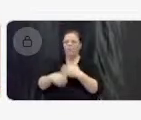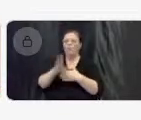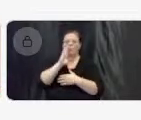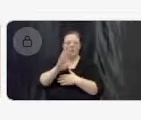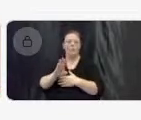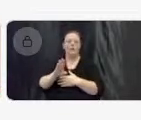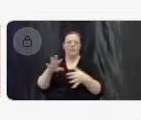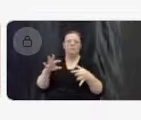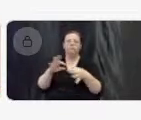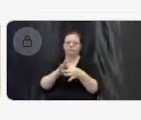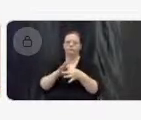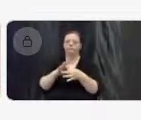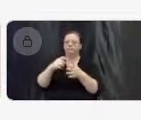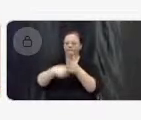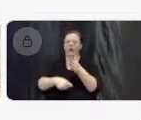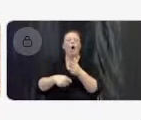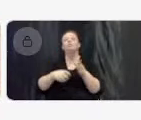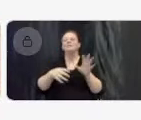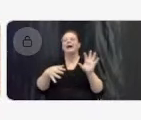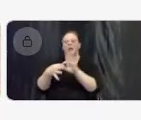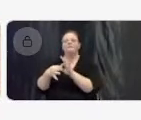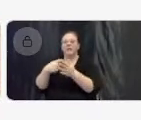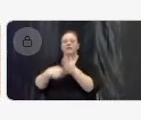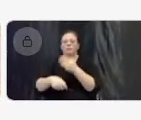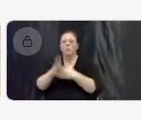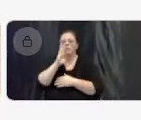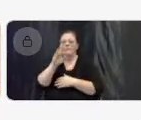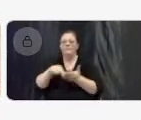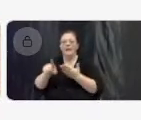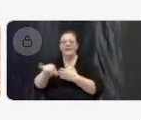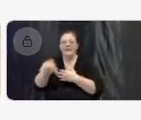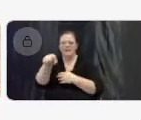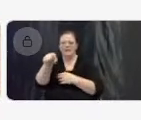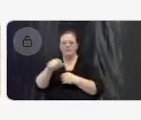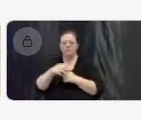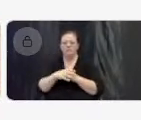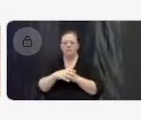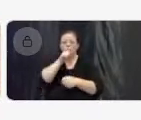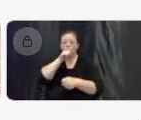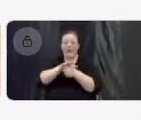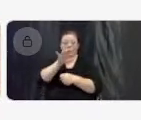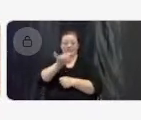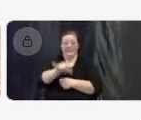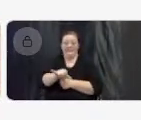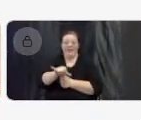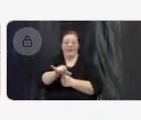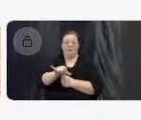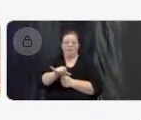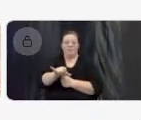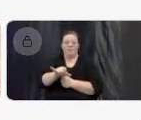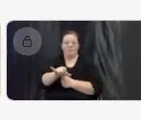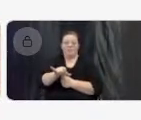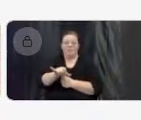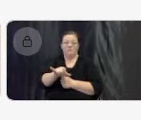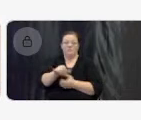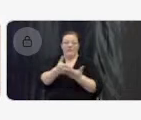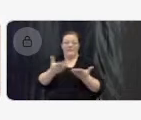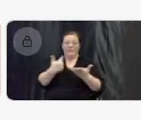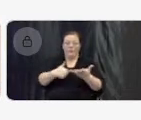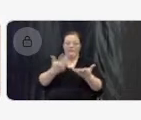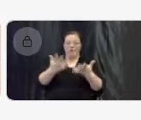fee. No question about it. To guarantee that in regards to what we've already